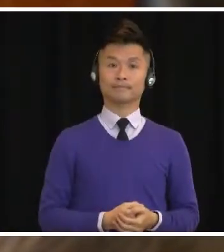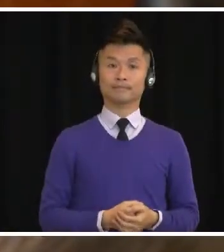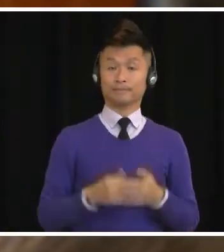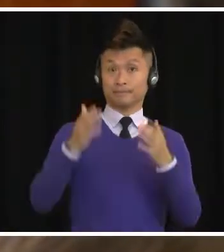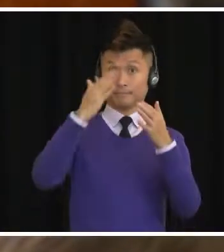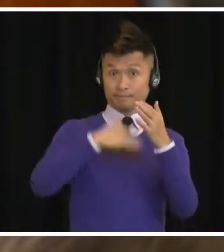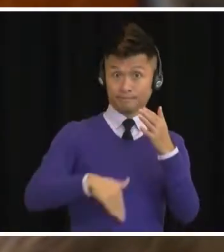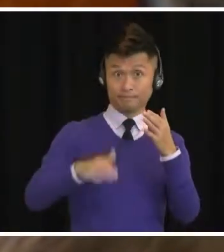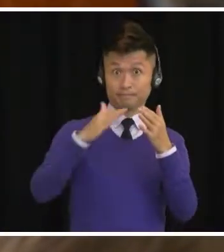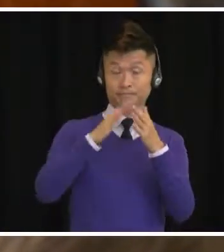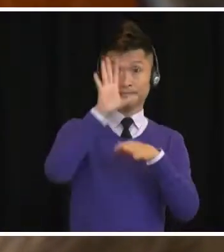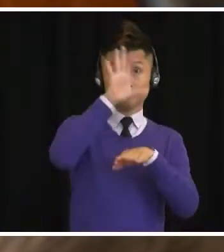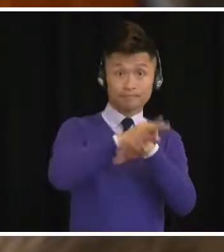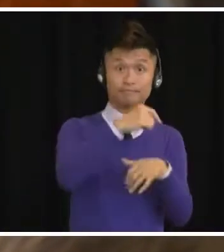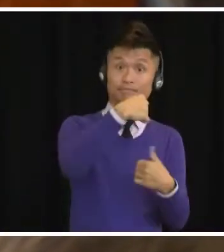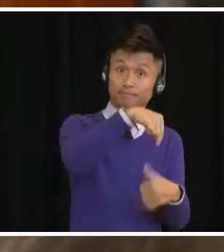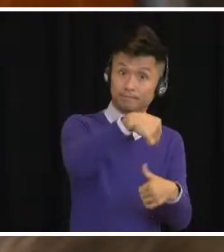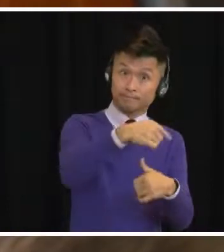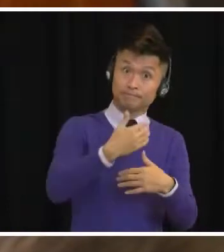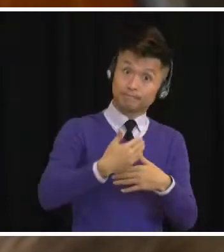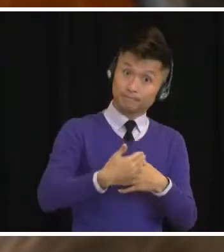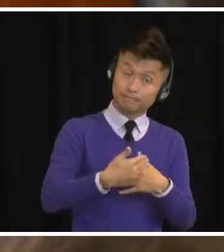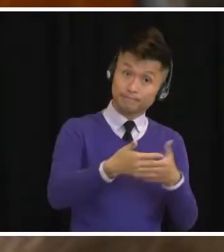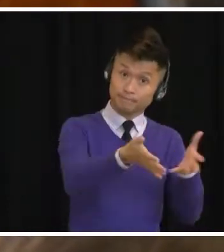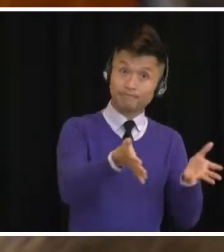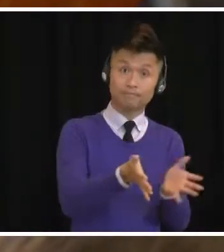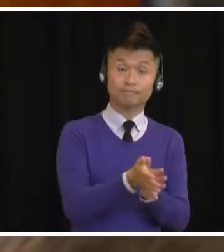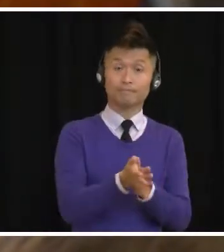in such workshops.